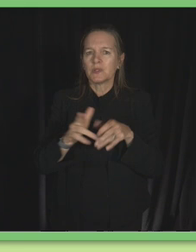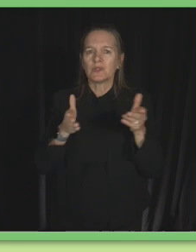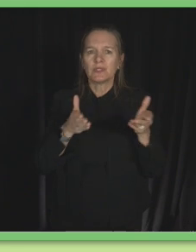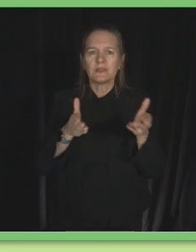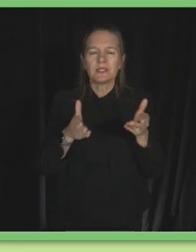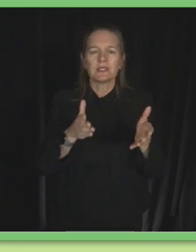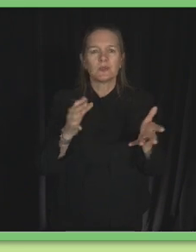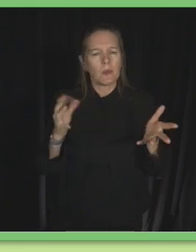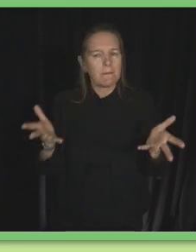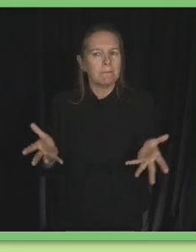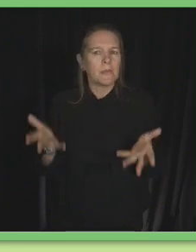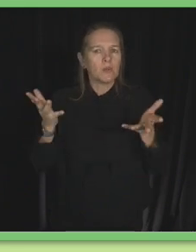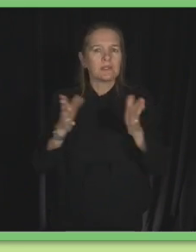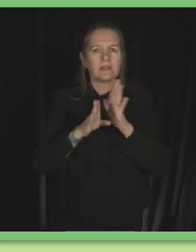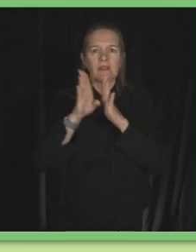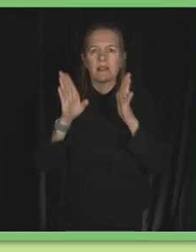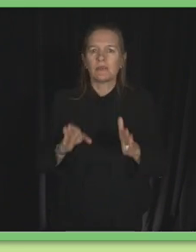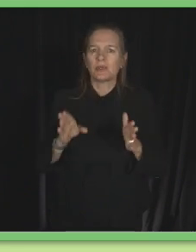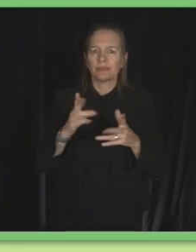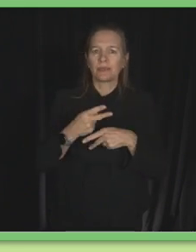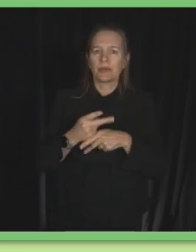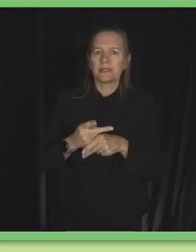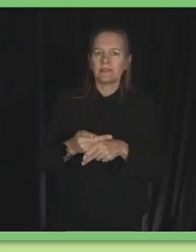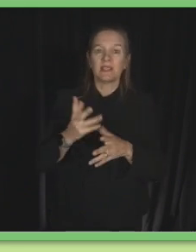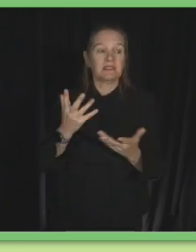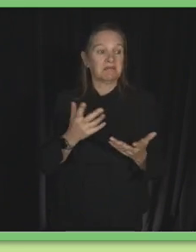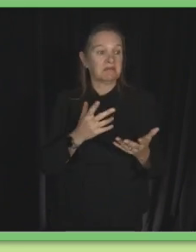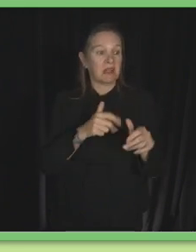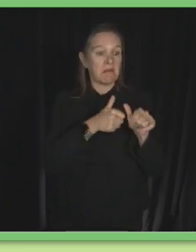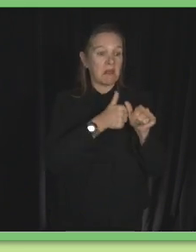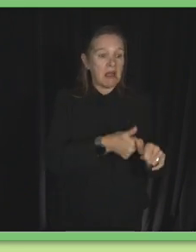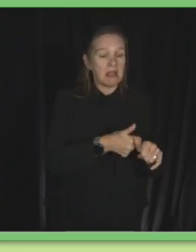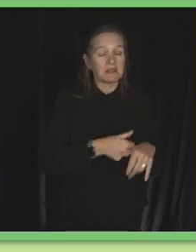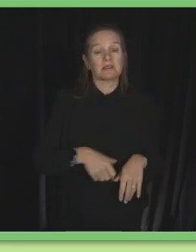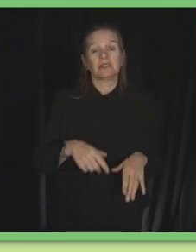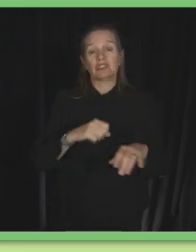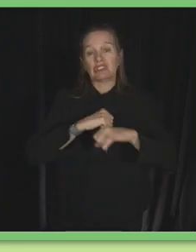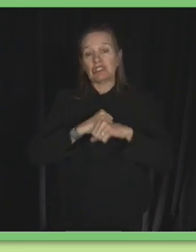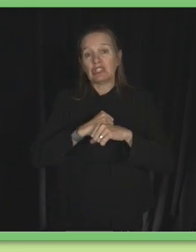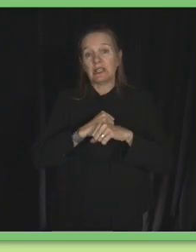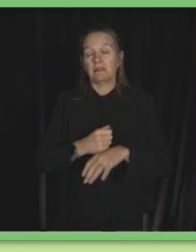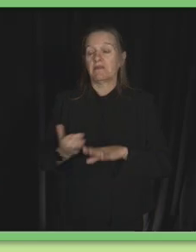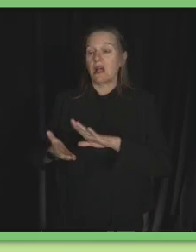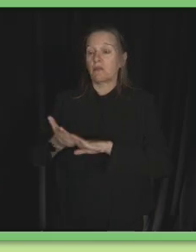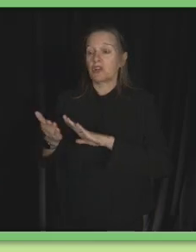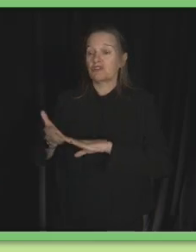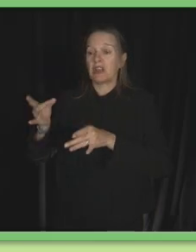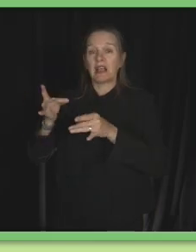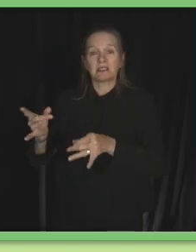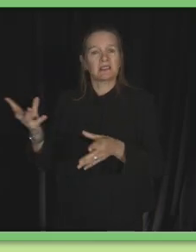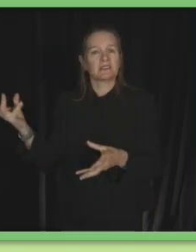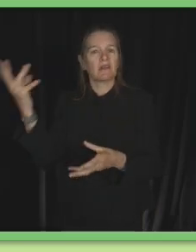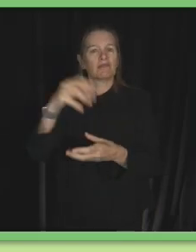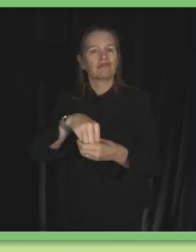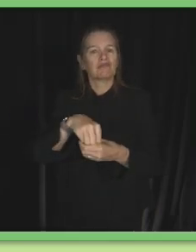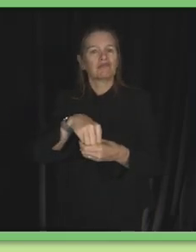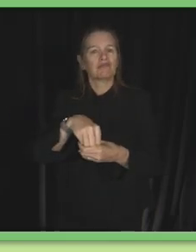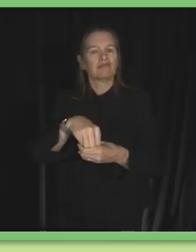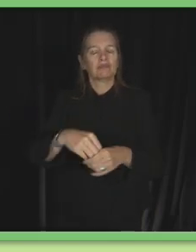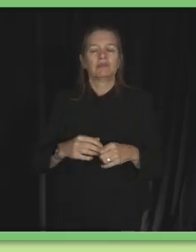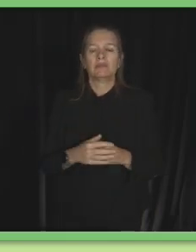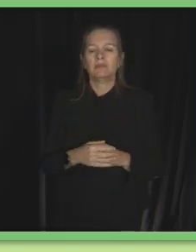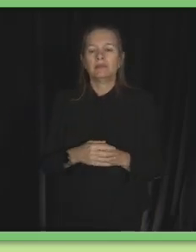developer productivity, and things like compliance, security, and operational excellence are built in. This